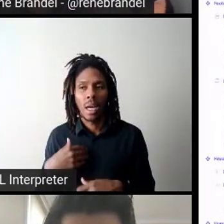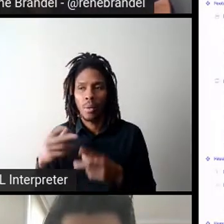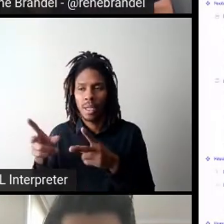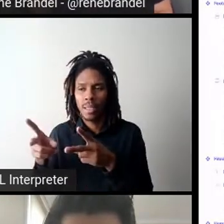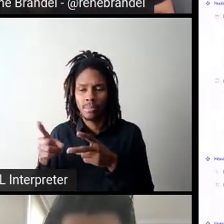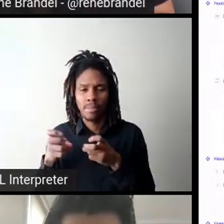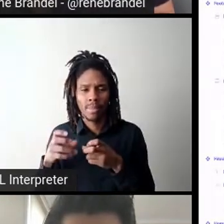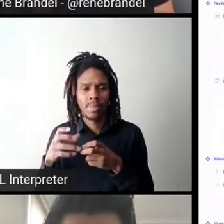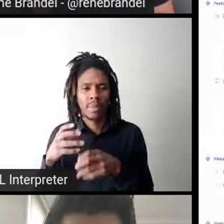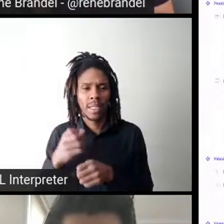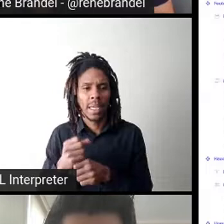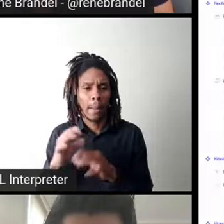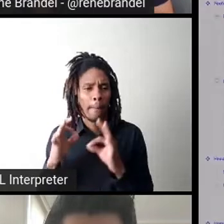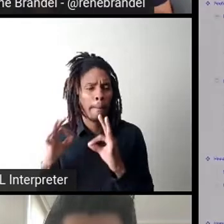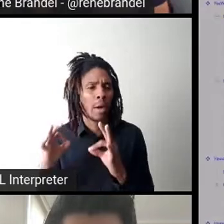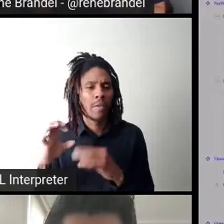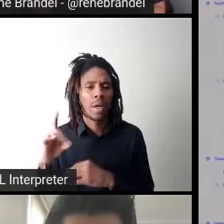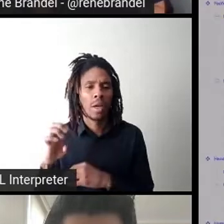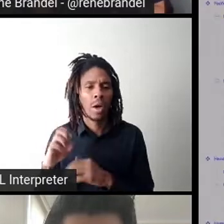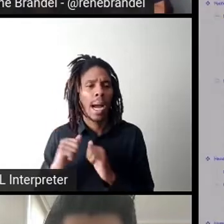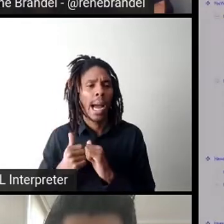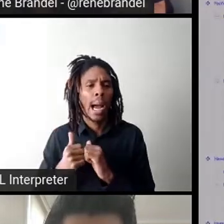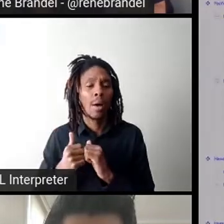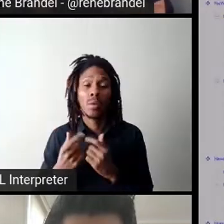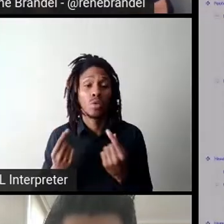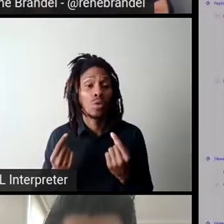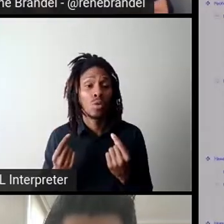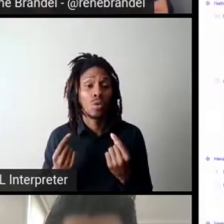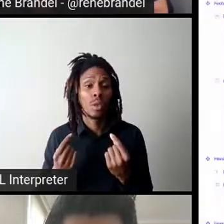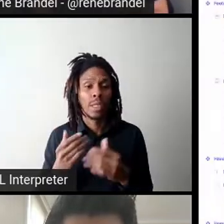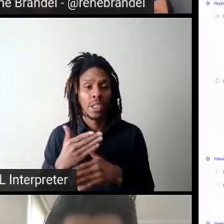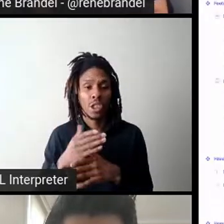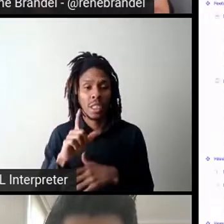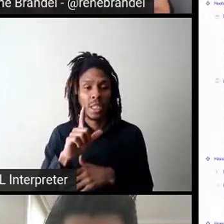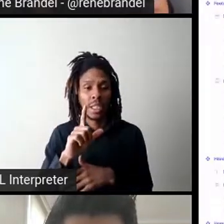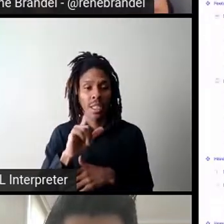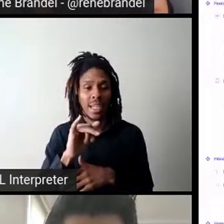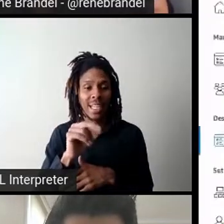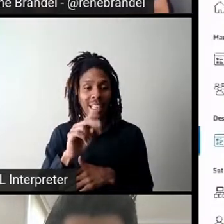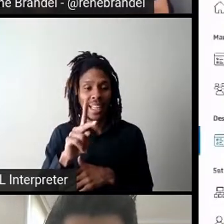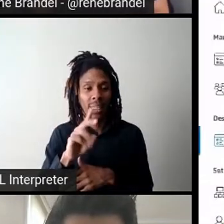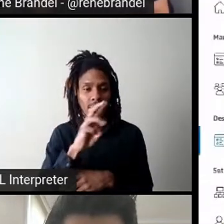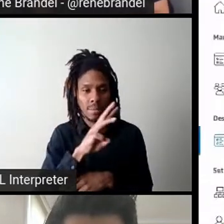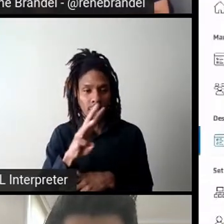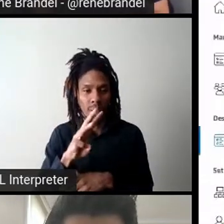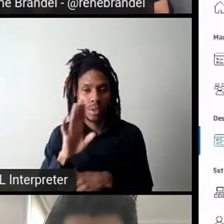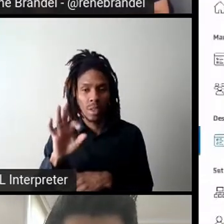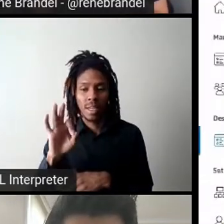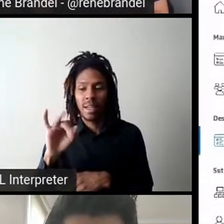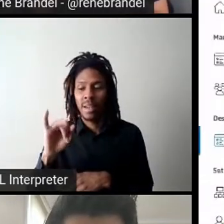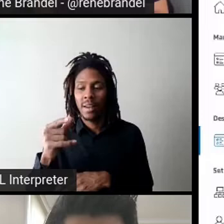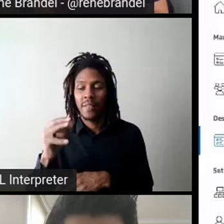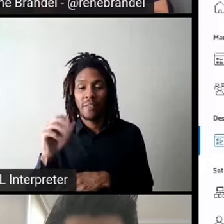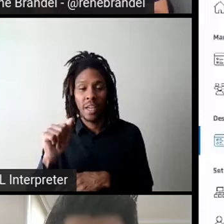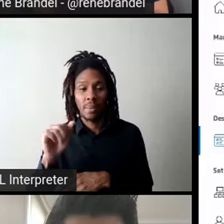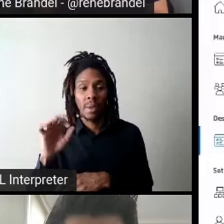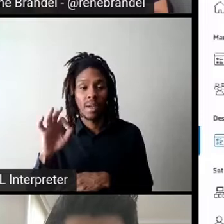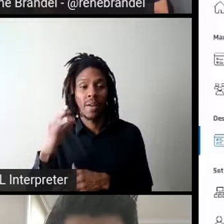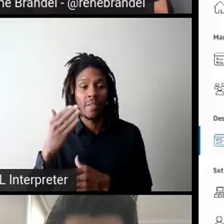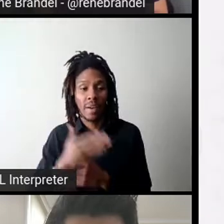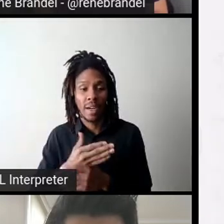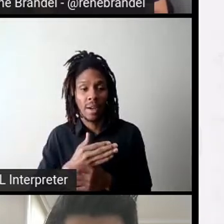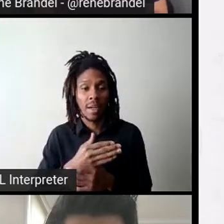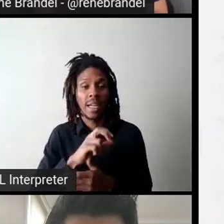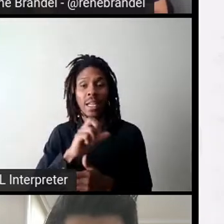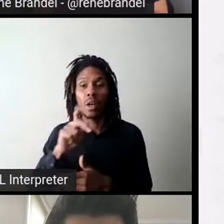it. How do we go about that? All you have to do is share the link to your Figma file. And then you go back to Studio and click this button that